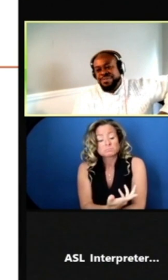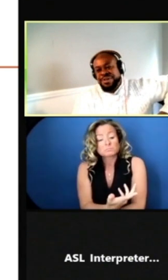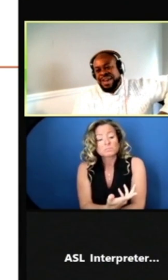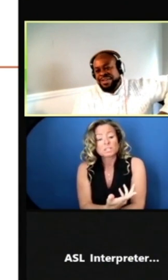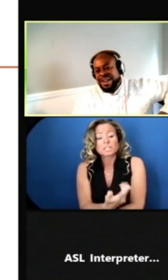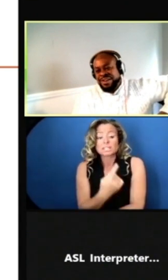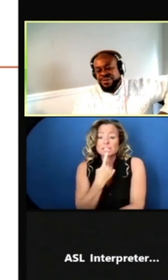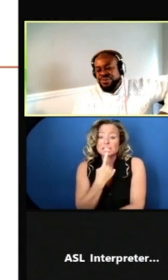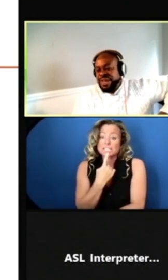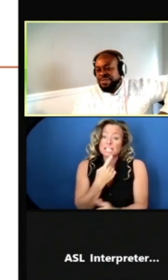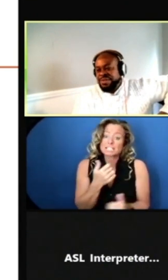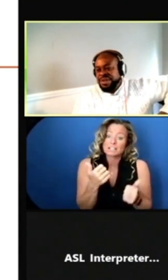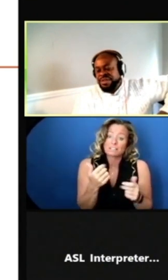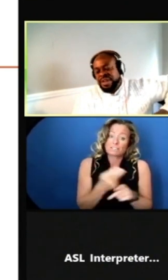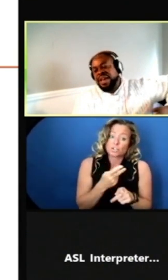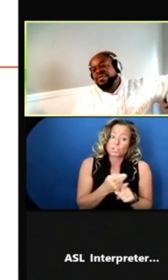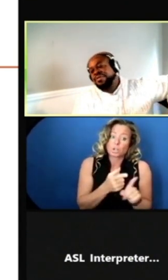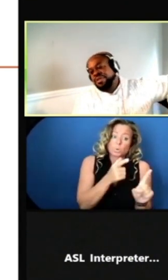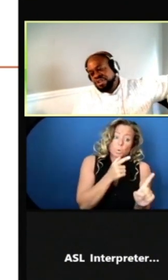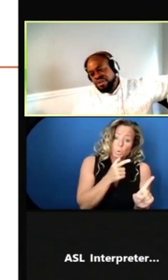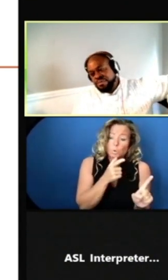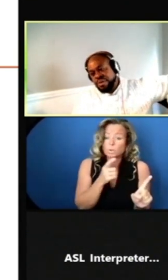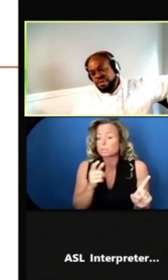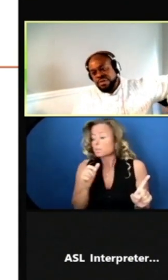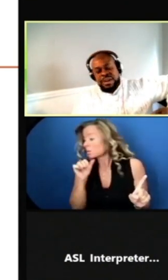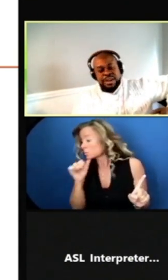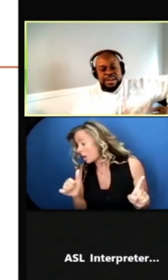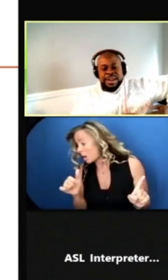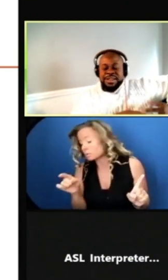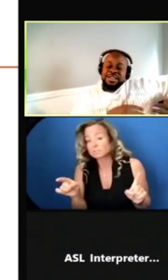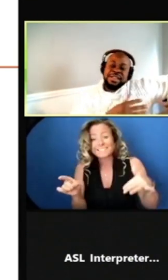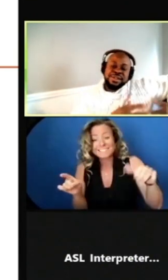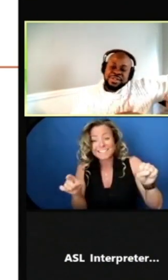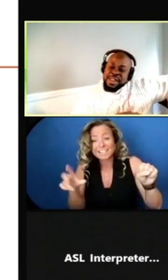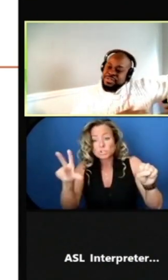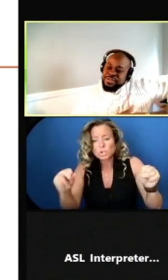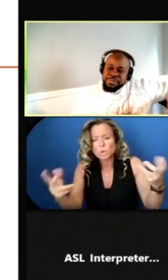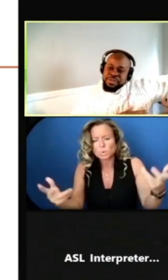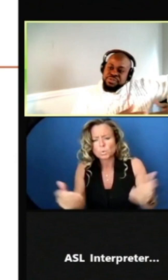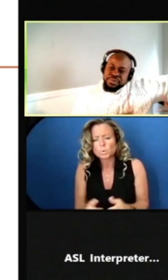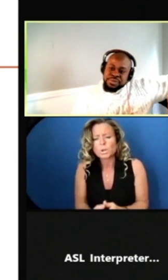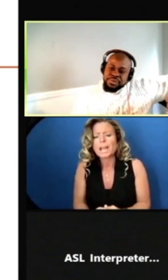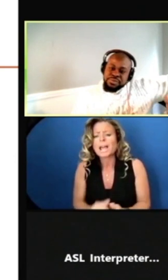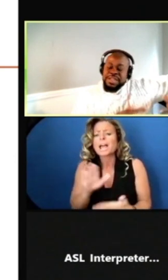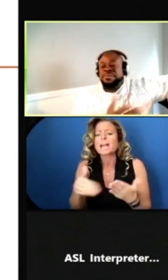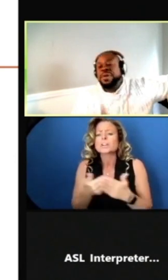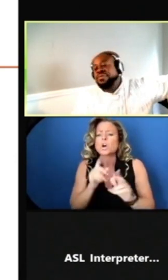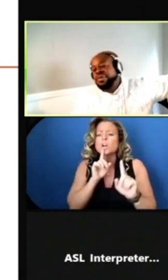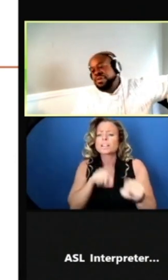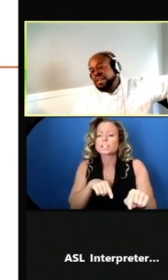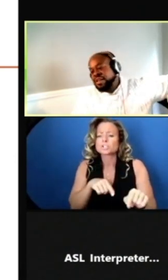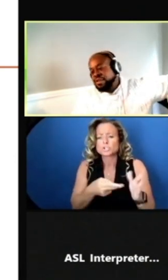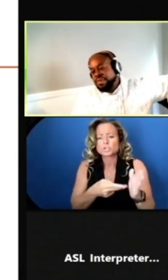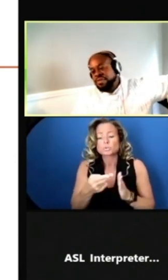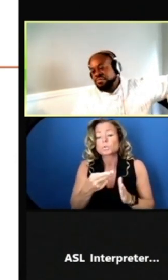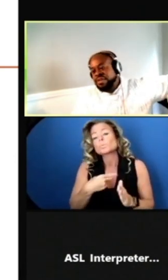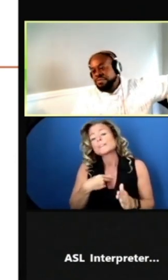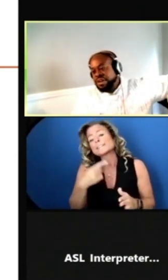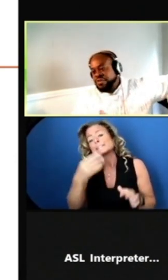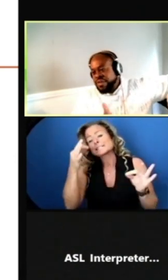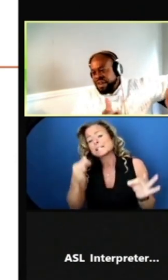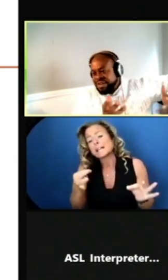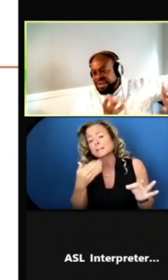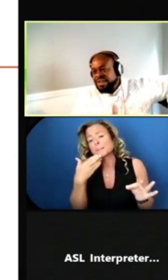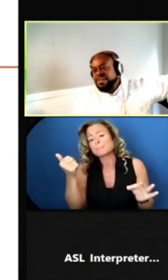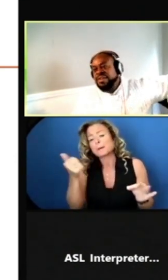who has been vaccinated or who hasn't because they ask a question on the poll, and they take those answers to be the truth. We can debate whether or not that's the best way